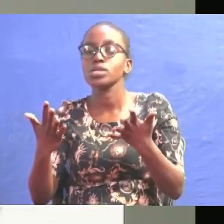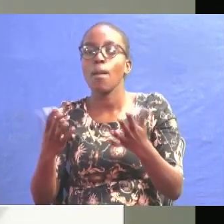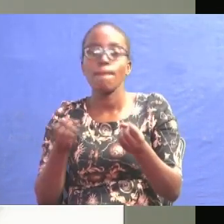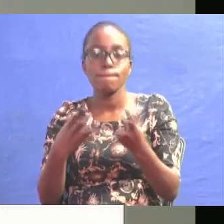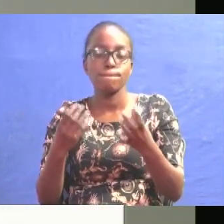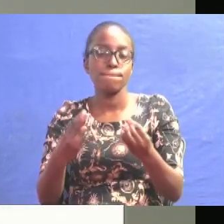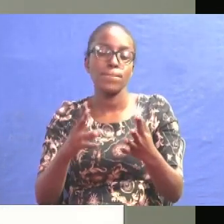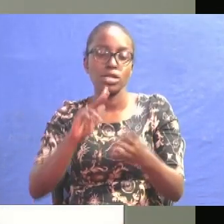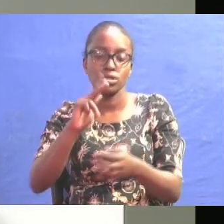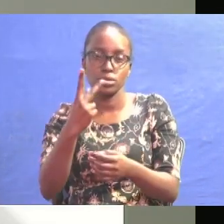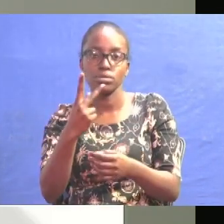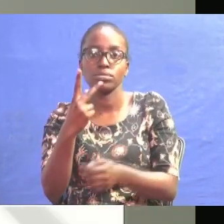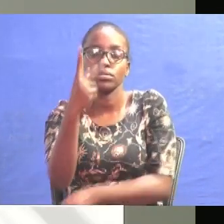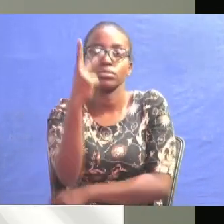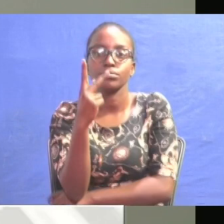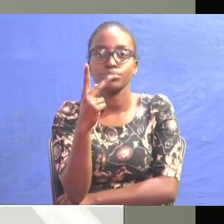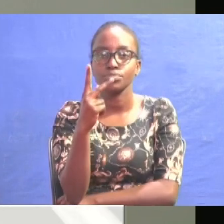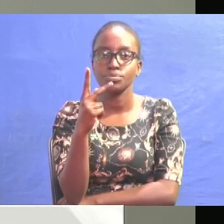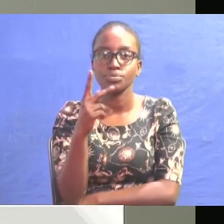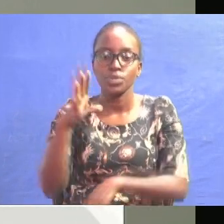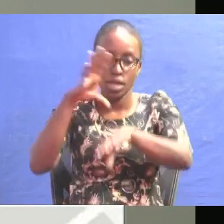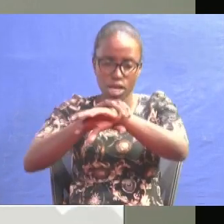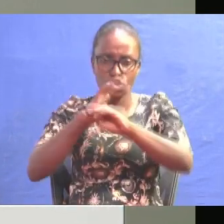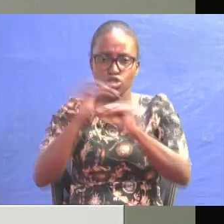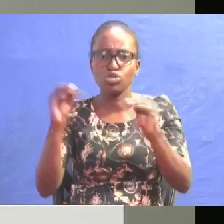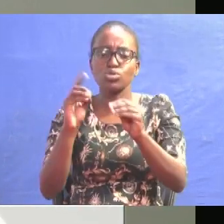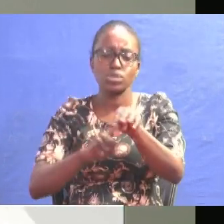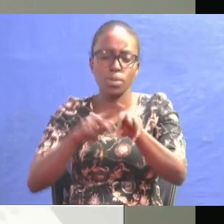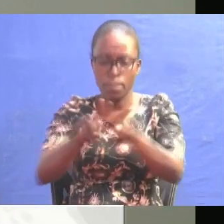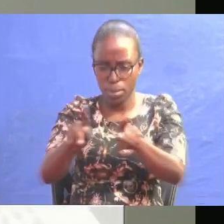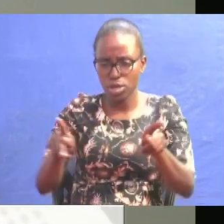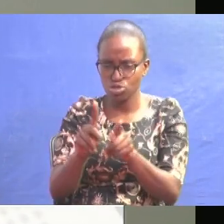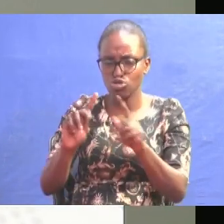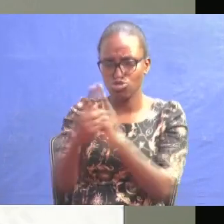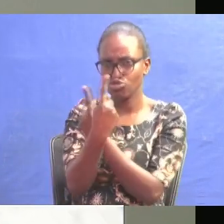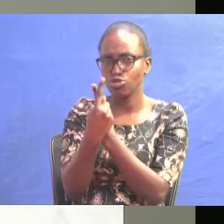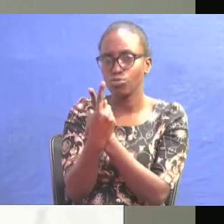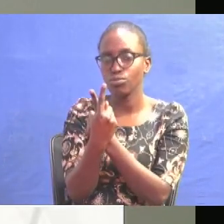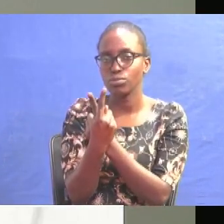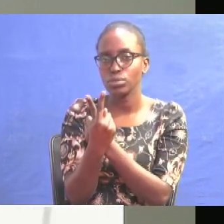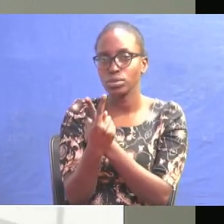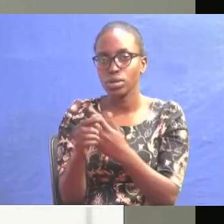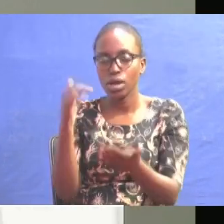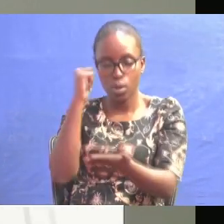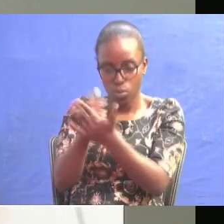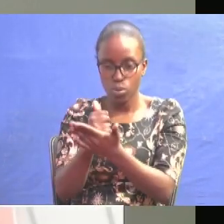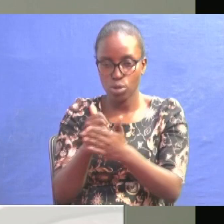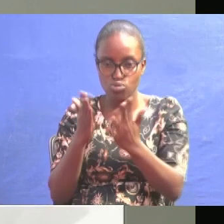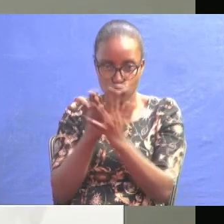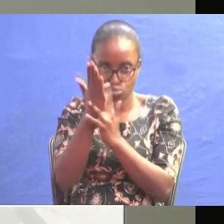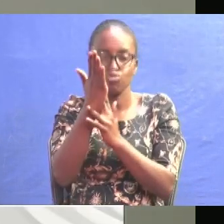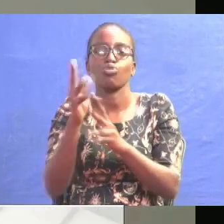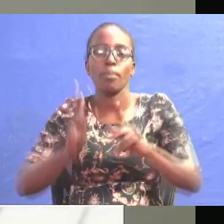Kenyan, but it is not getting to the relevant areas or relevant people or targeted group of the people. You